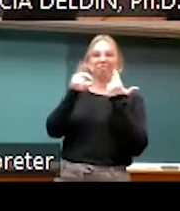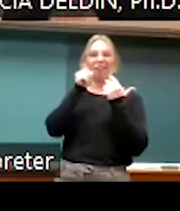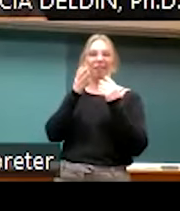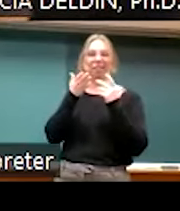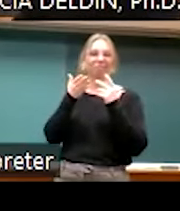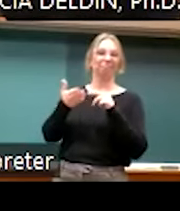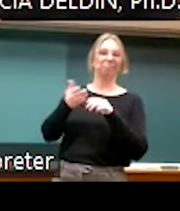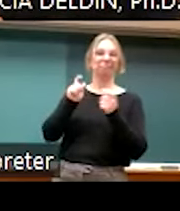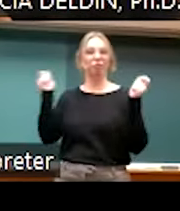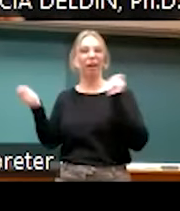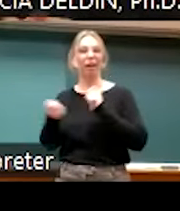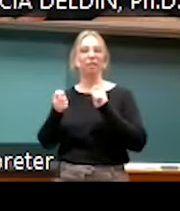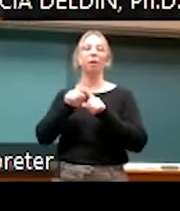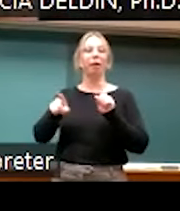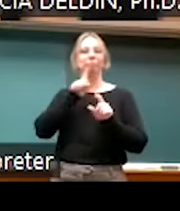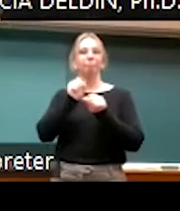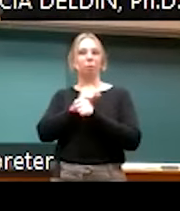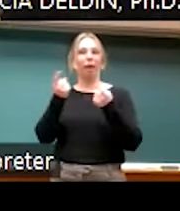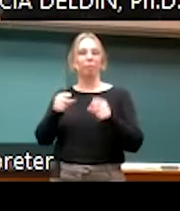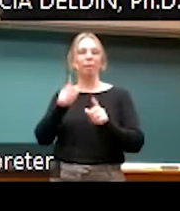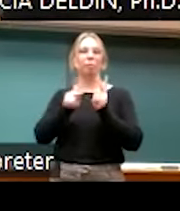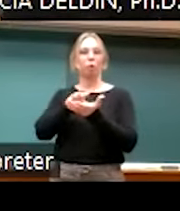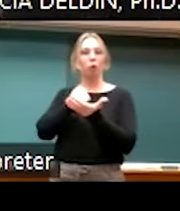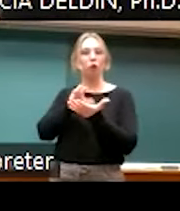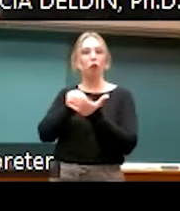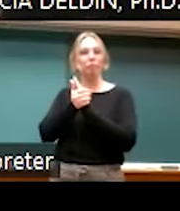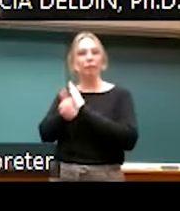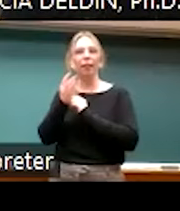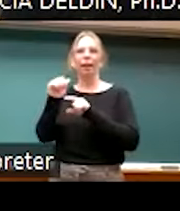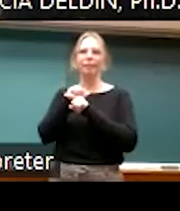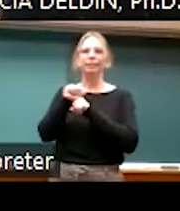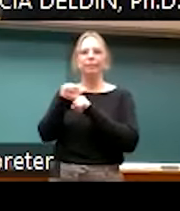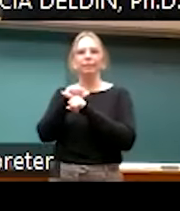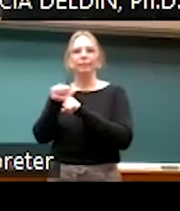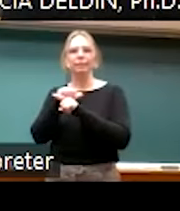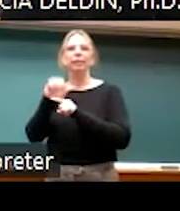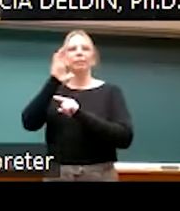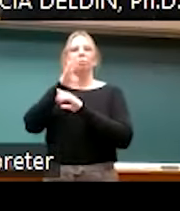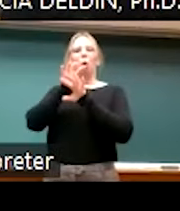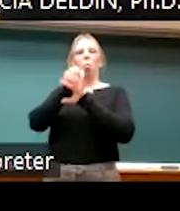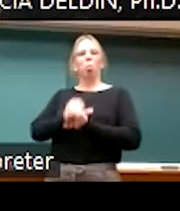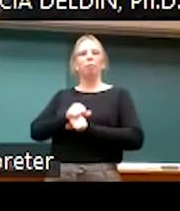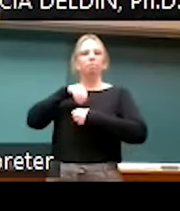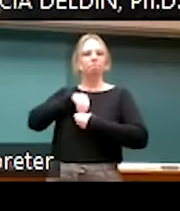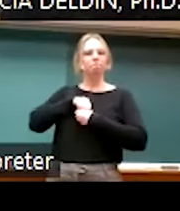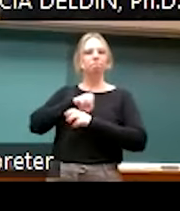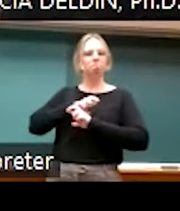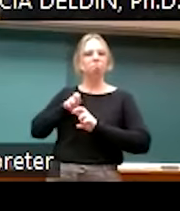and practice them over time seem to be internalizing them and continue to get better following the end of the group.